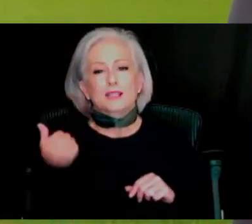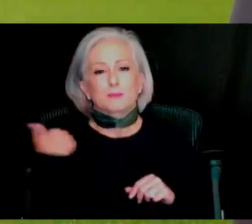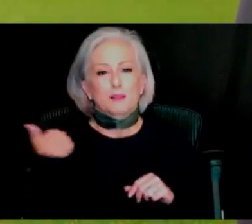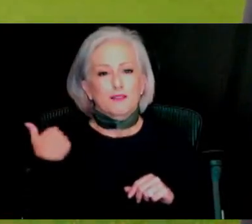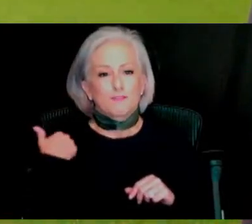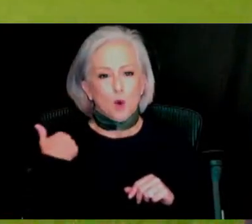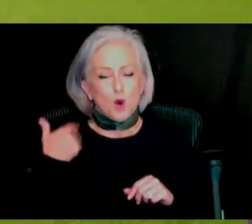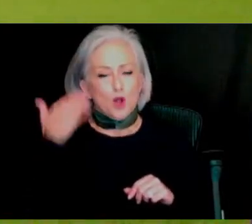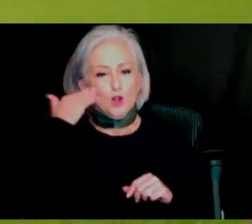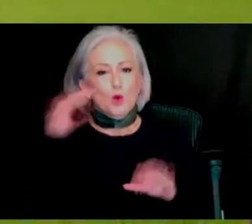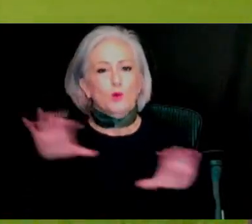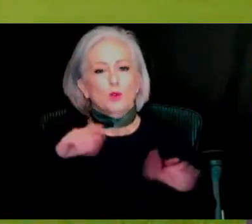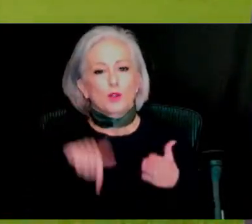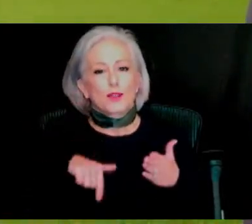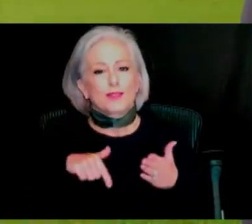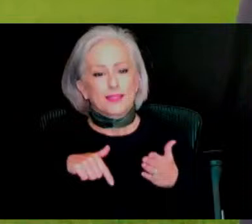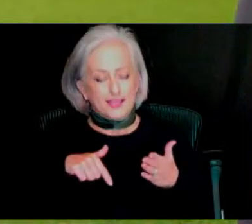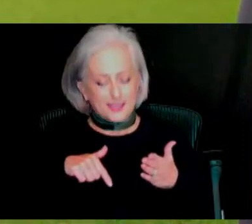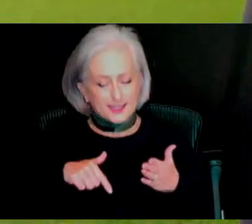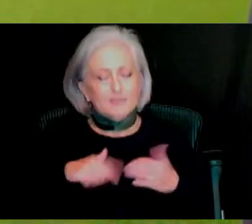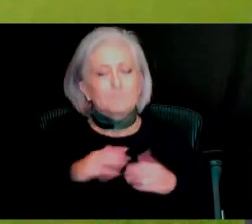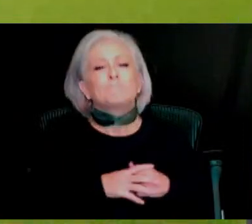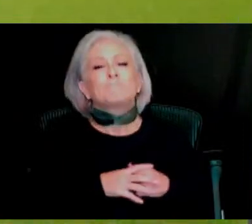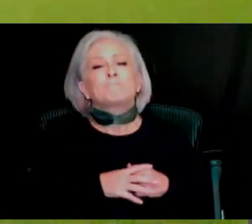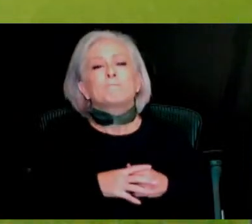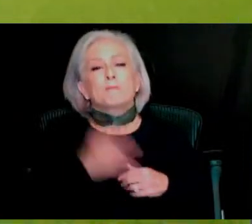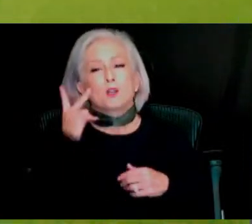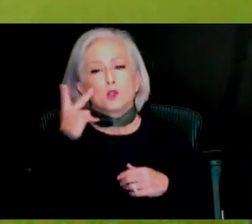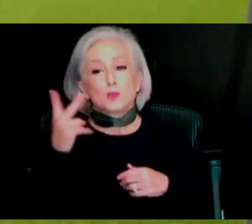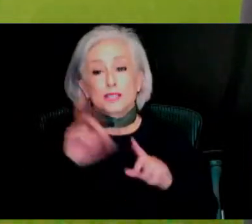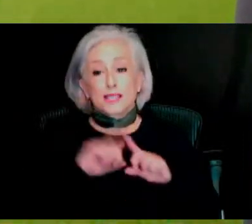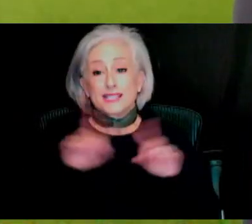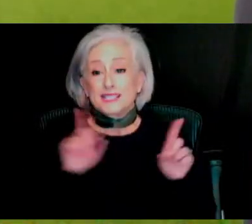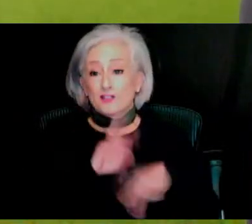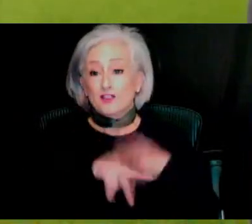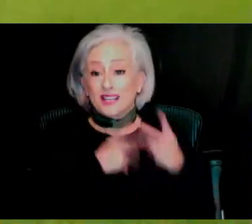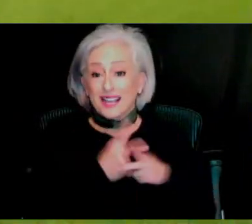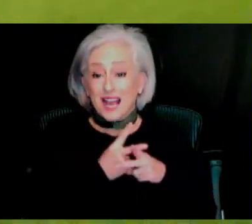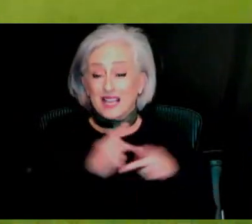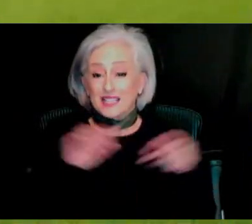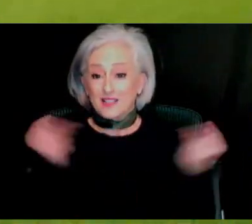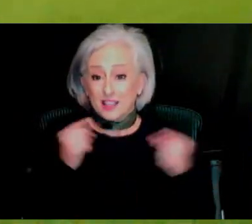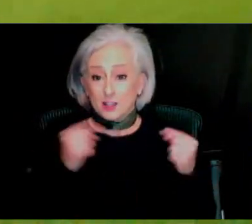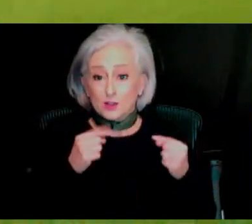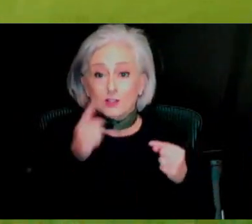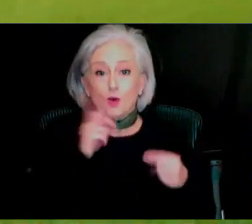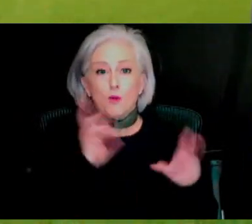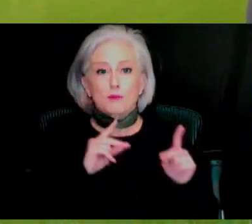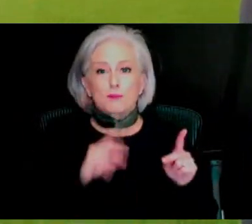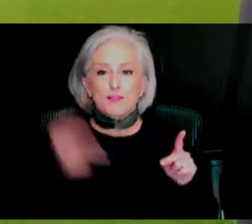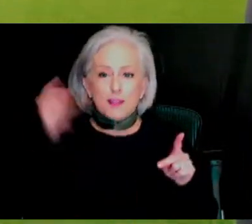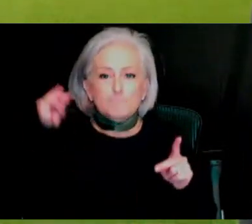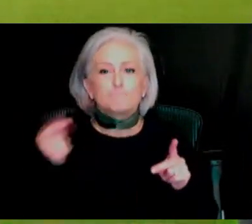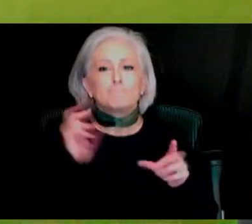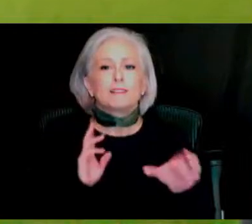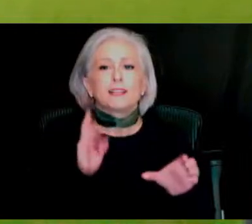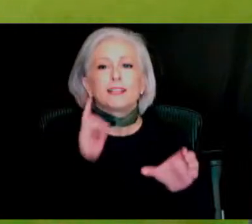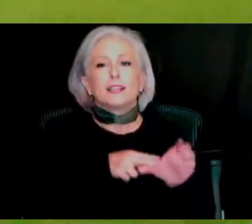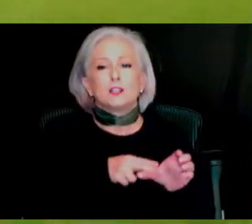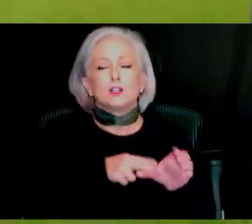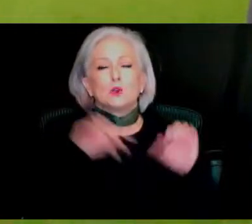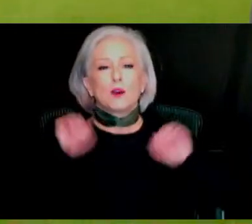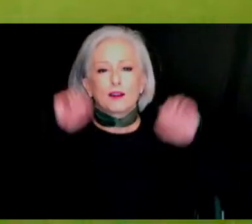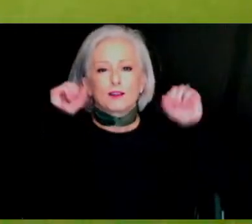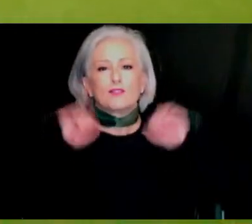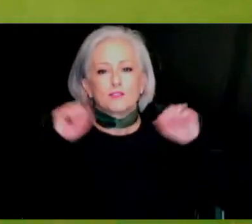were doing this segment. Are you seeing different kinds of injuries from people who are jumping right into a fitness program when they might not have done it for 18